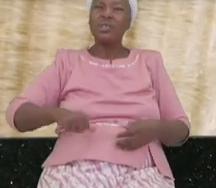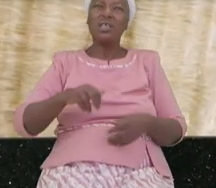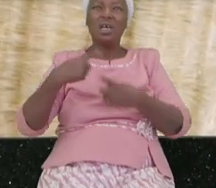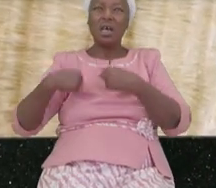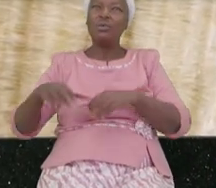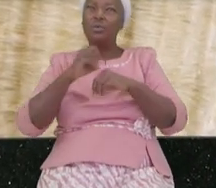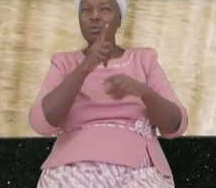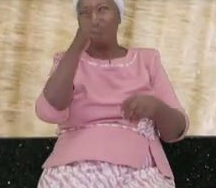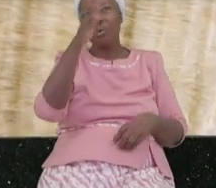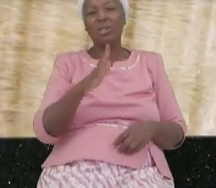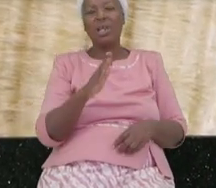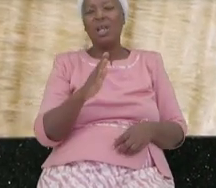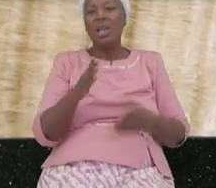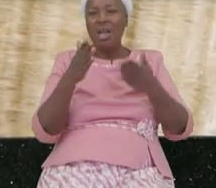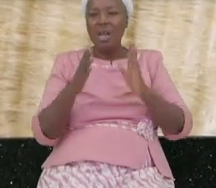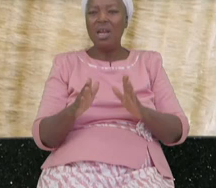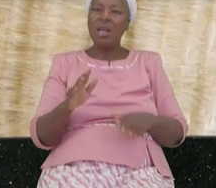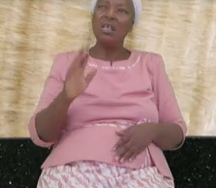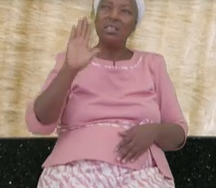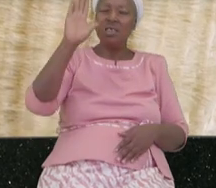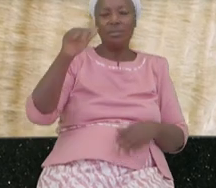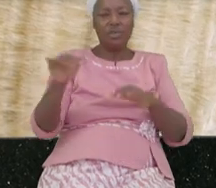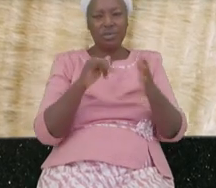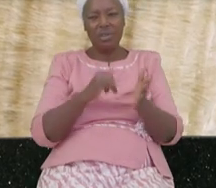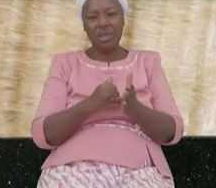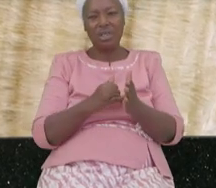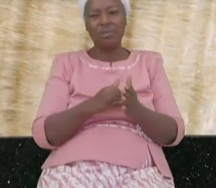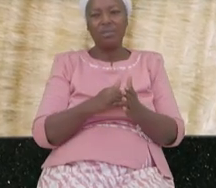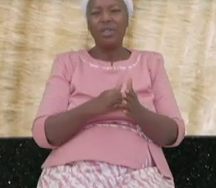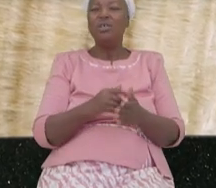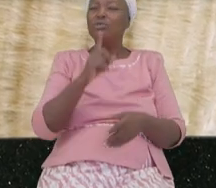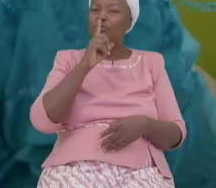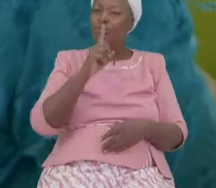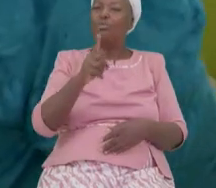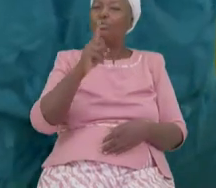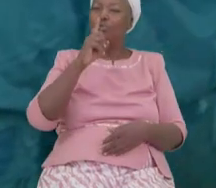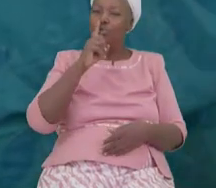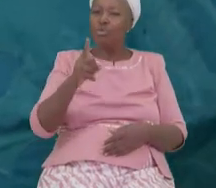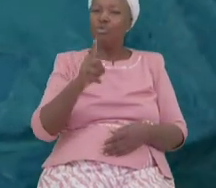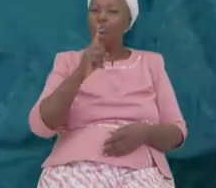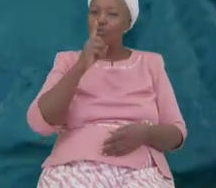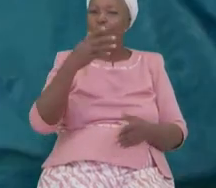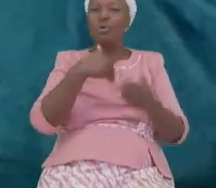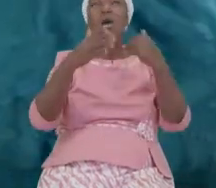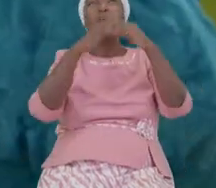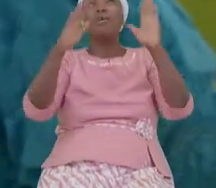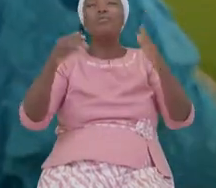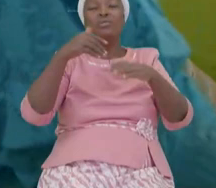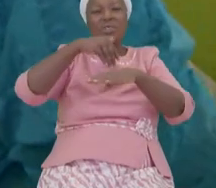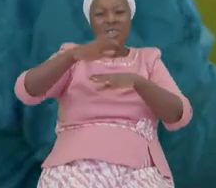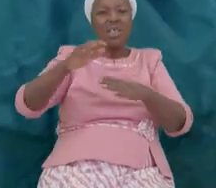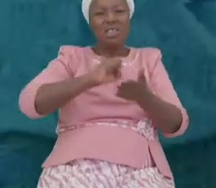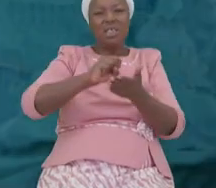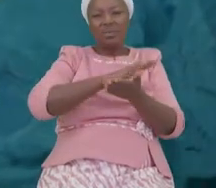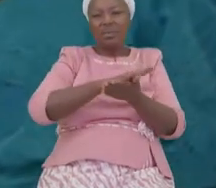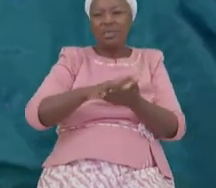God, let him do it. Let him do it. Real, real heaven-sent